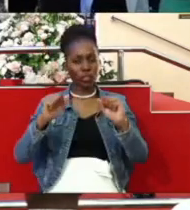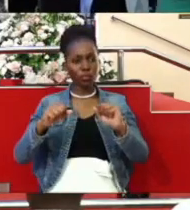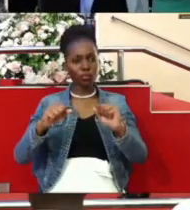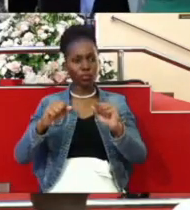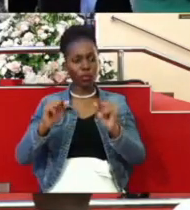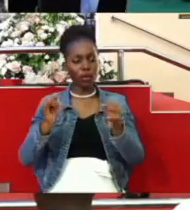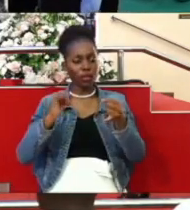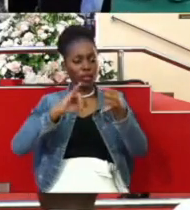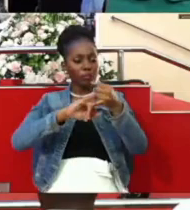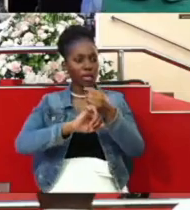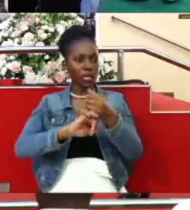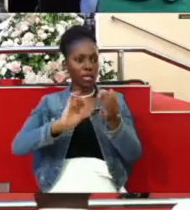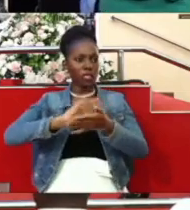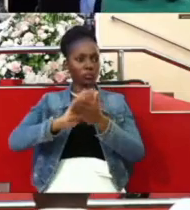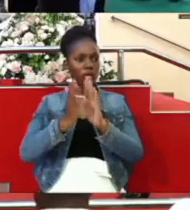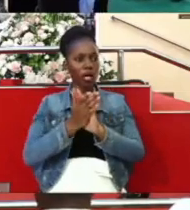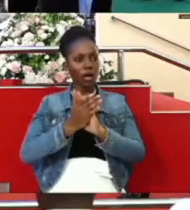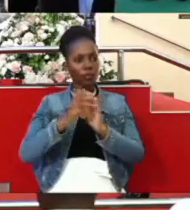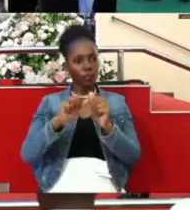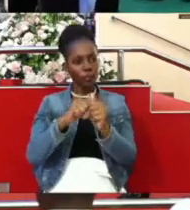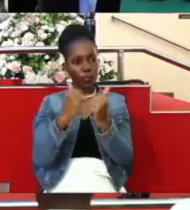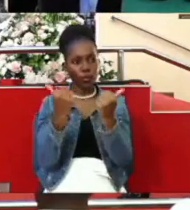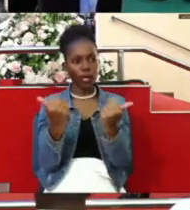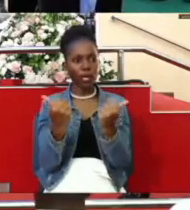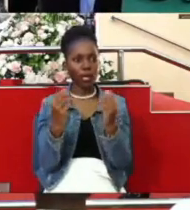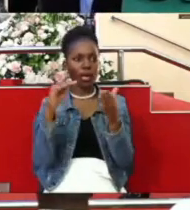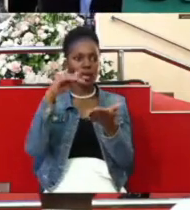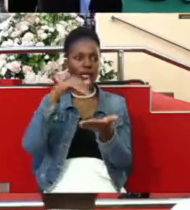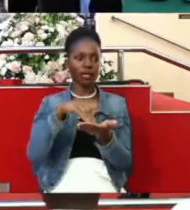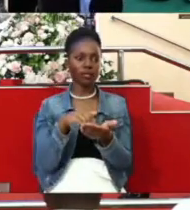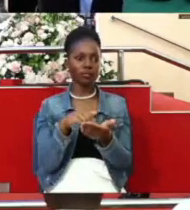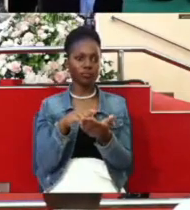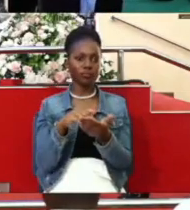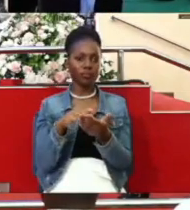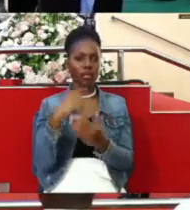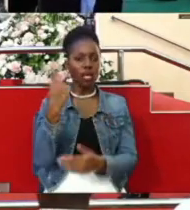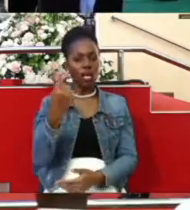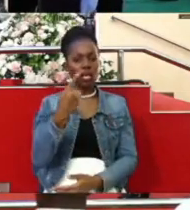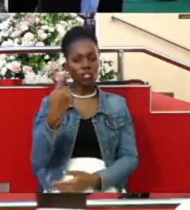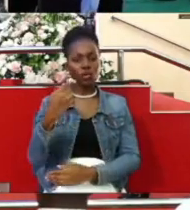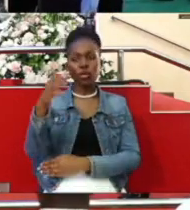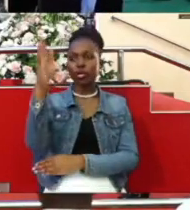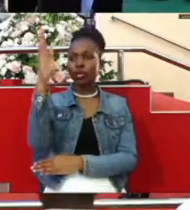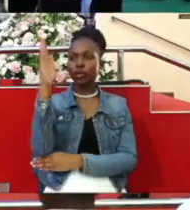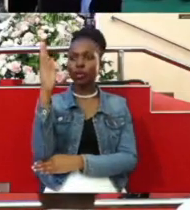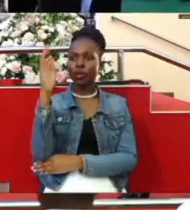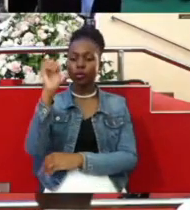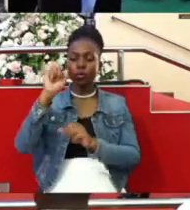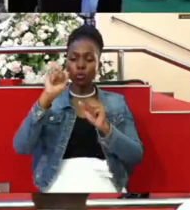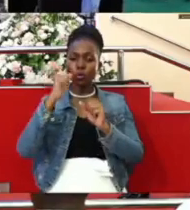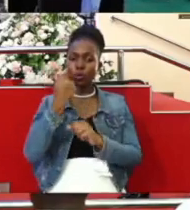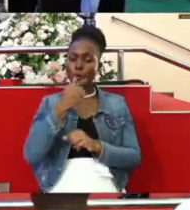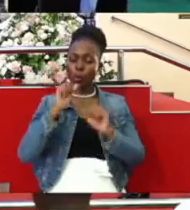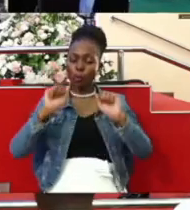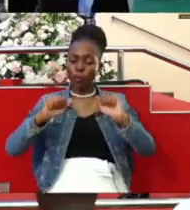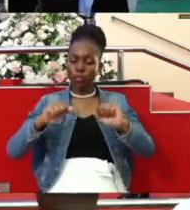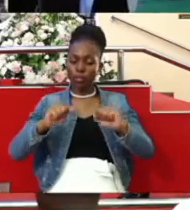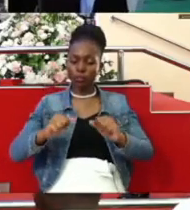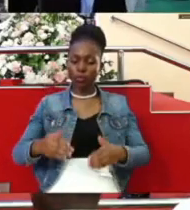anaweza kurejesha hiyo ndoa. It is only God that can be able to give you a solution from that marriage. Ni Mungu